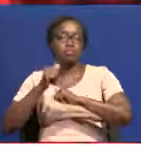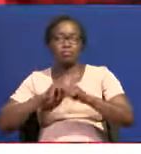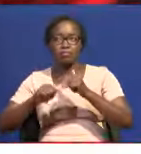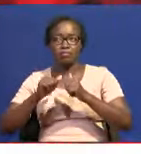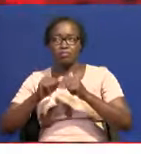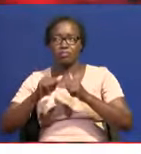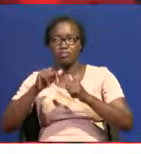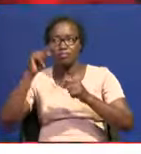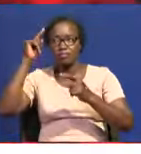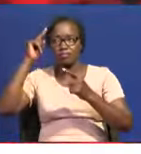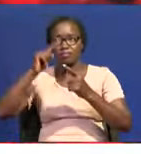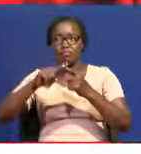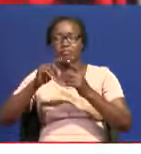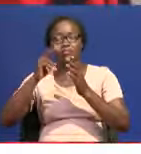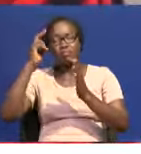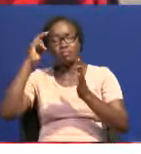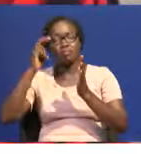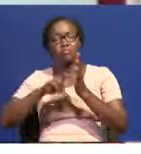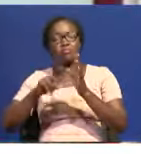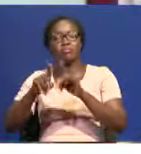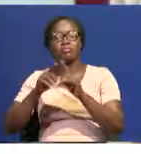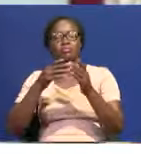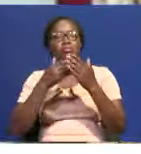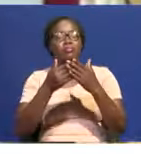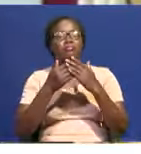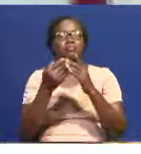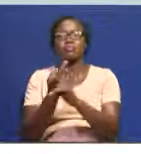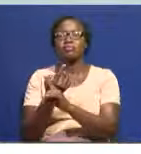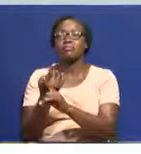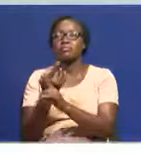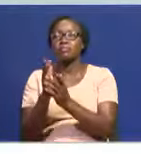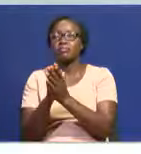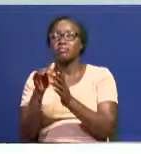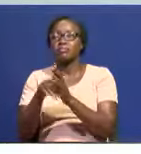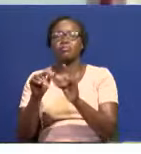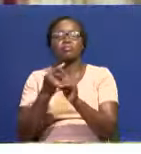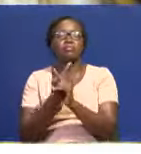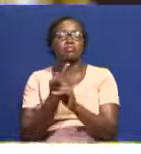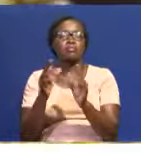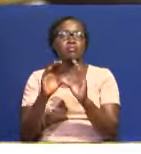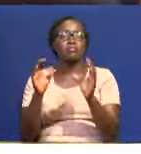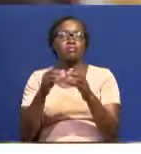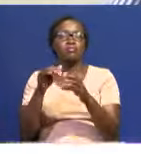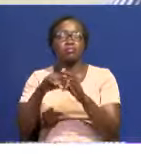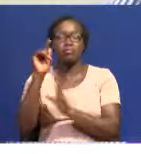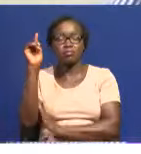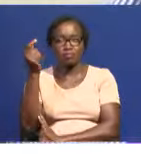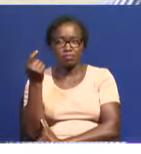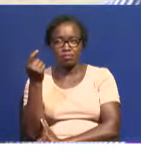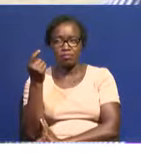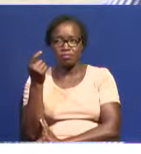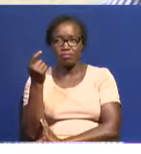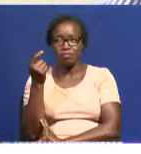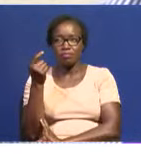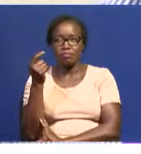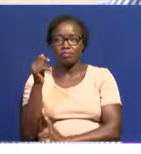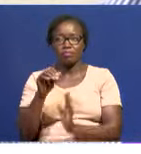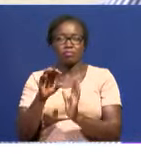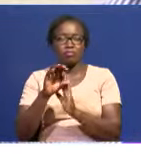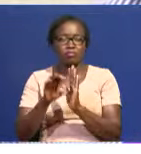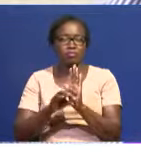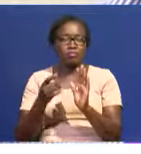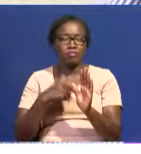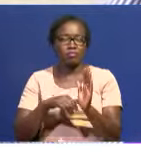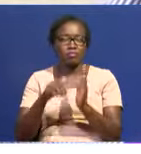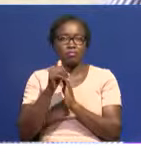in a move aimed at recognizing as well as appreciating the diversity within different communities in Kenya. Katika katiba yetu,